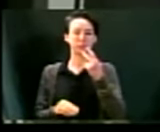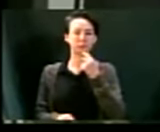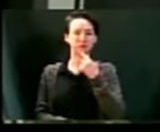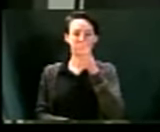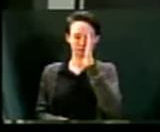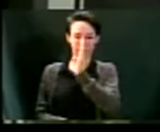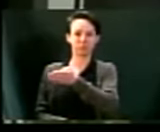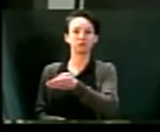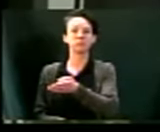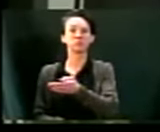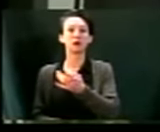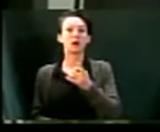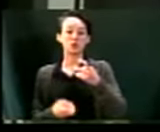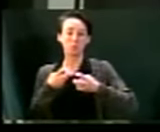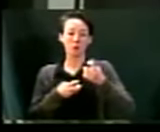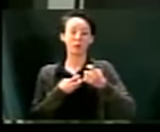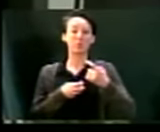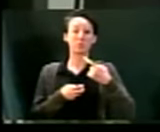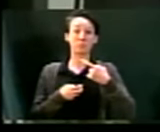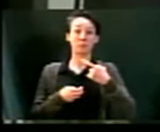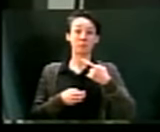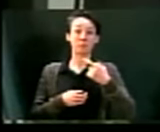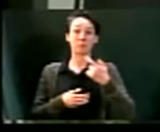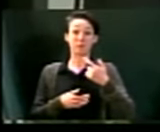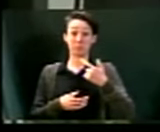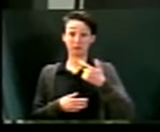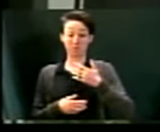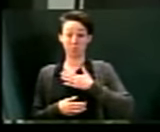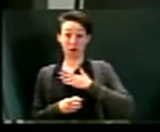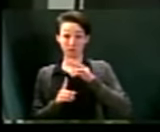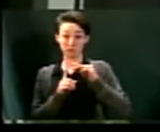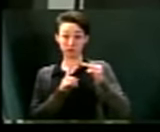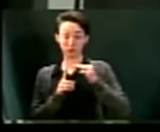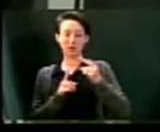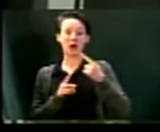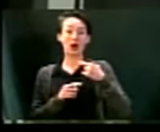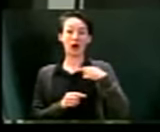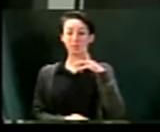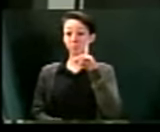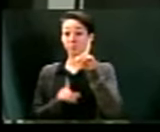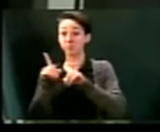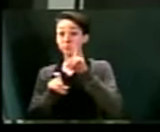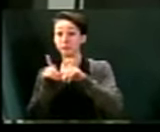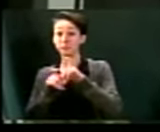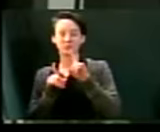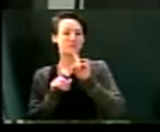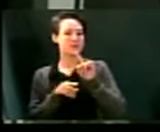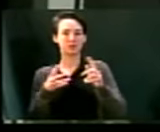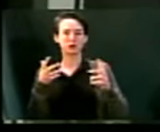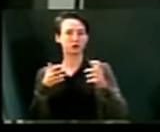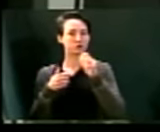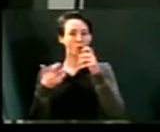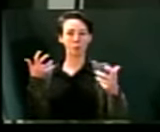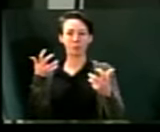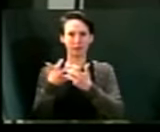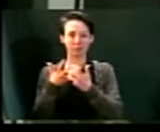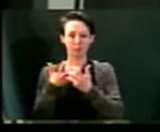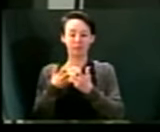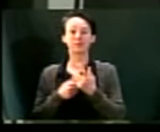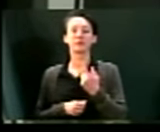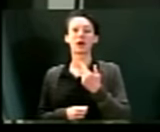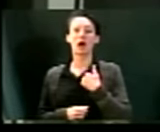information, the answers I'm getting don't match up. My request for information, when I ask